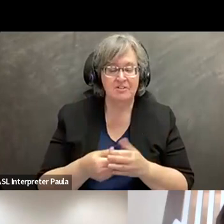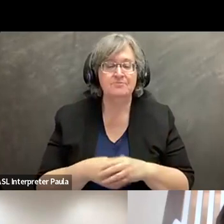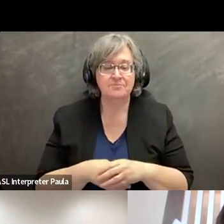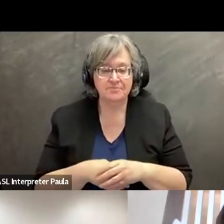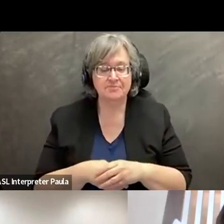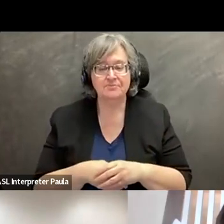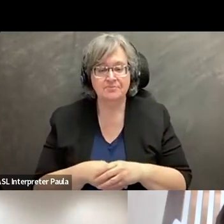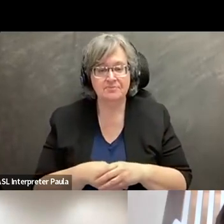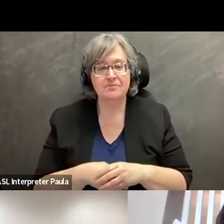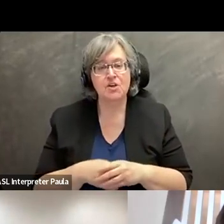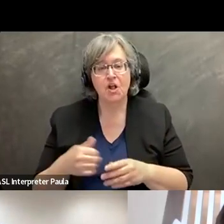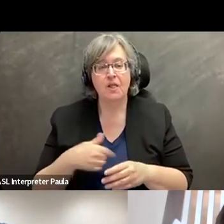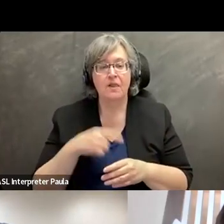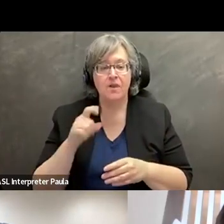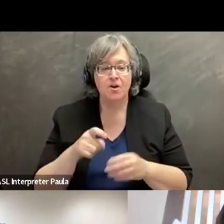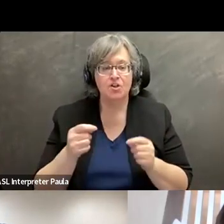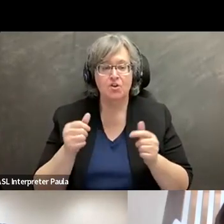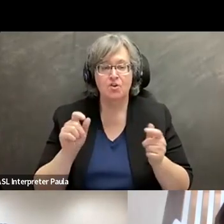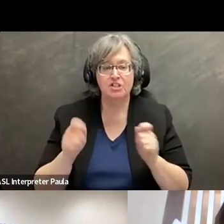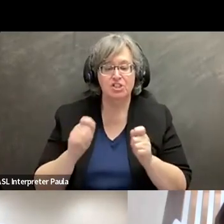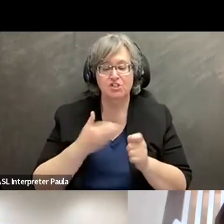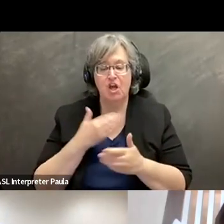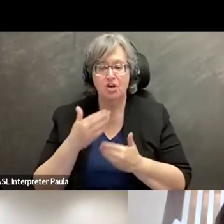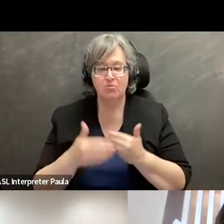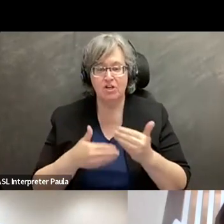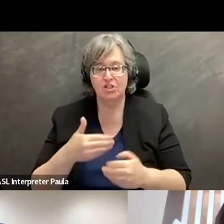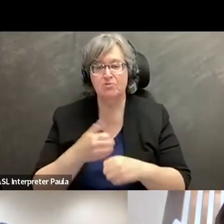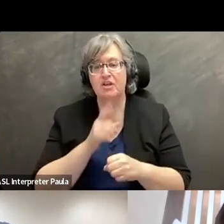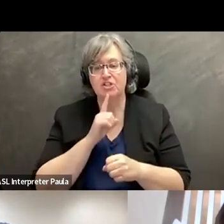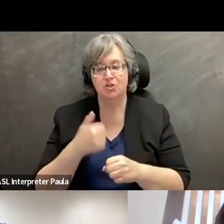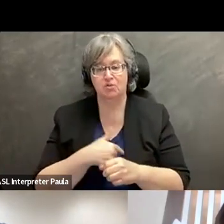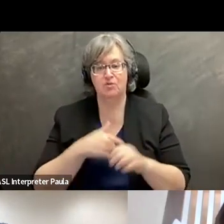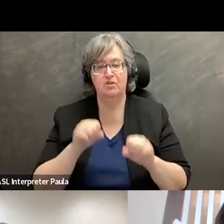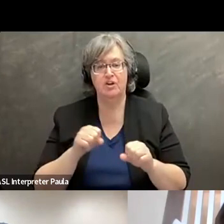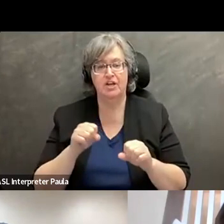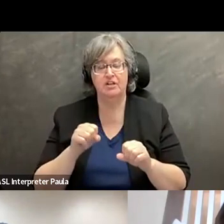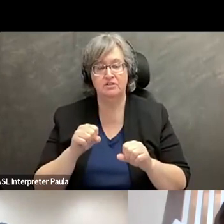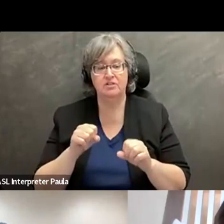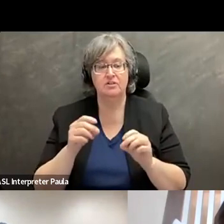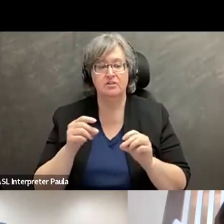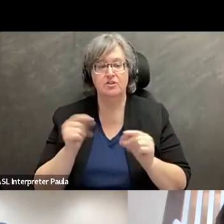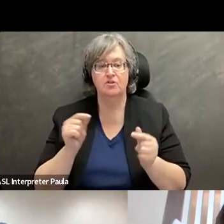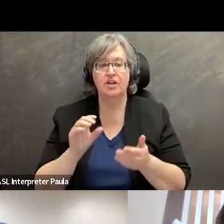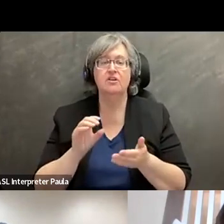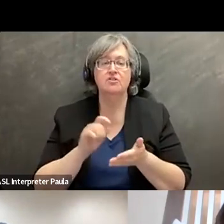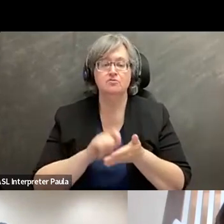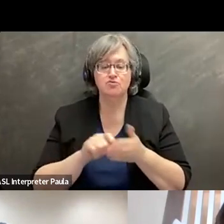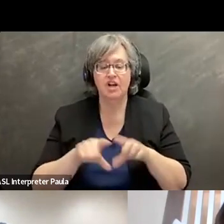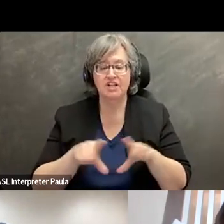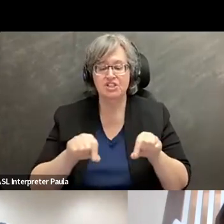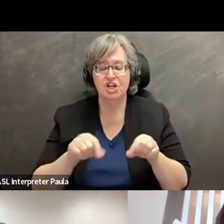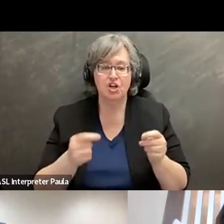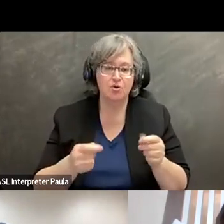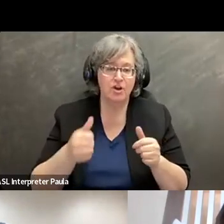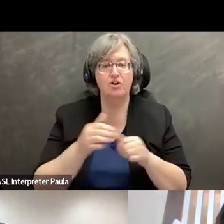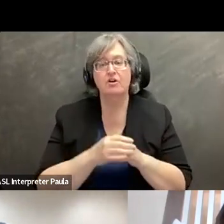so we had to kind of quickly adjust our processes to make sure we were able to turn around checks quicker, make payments